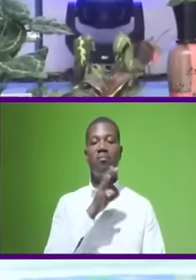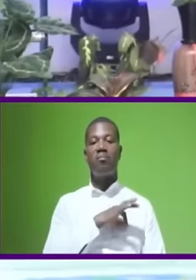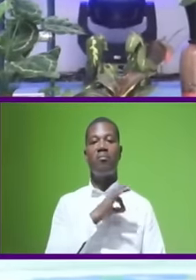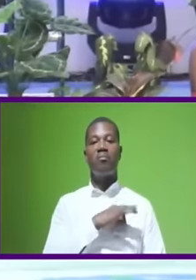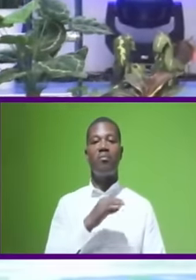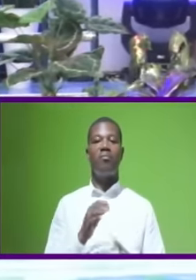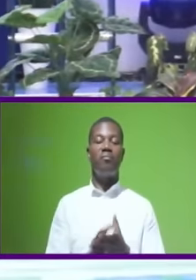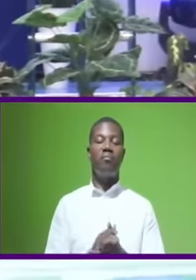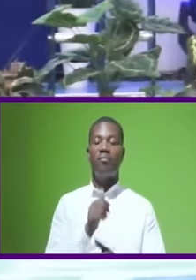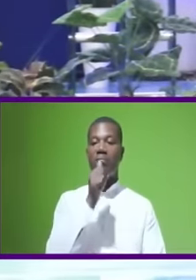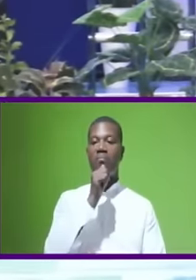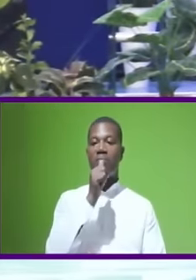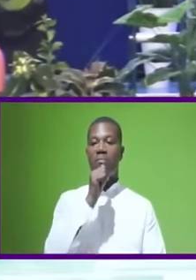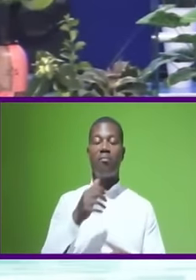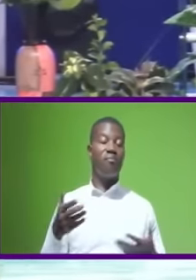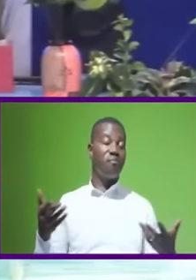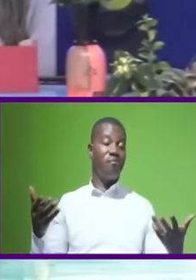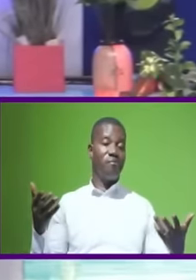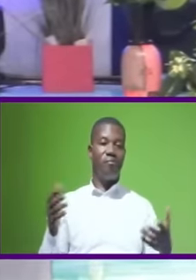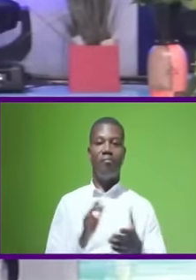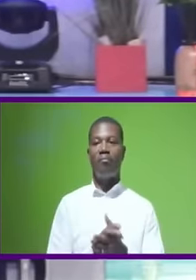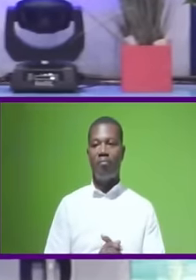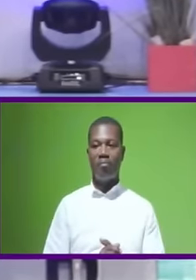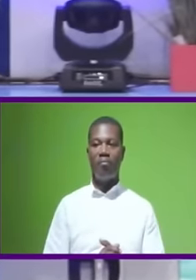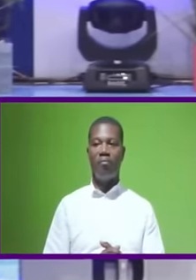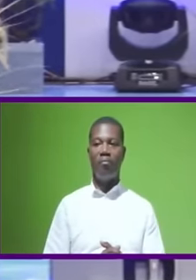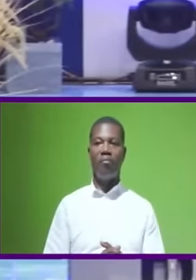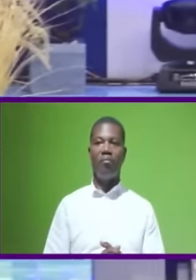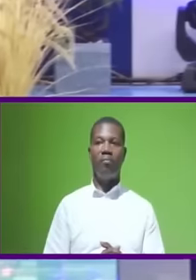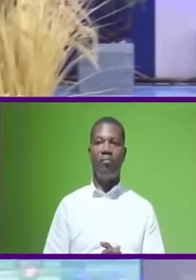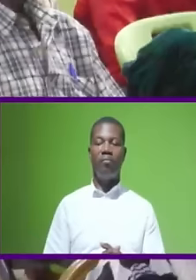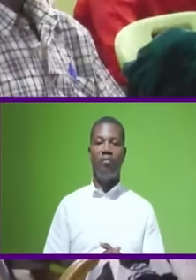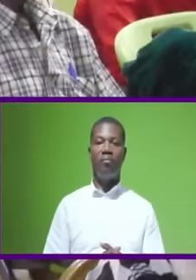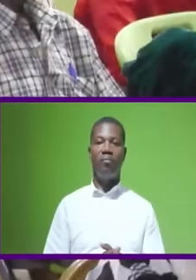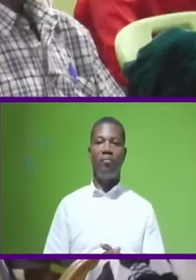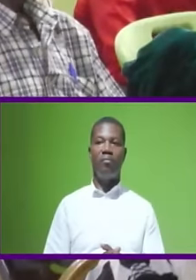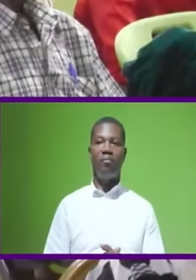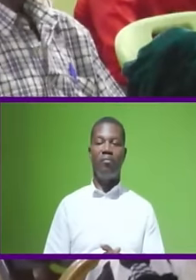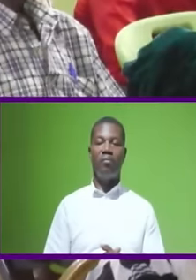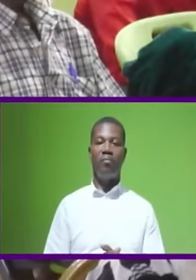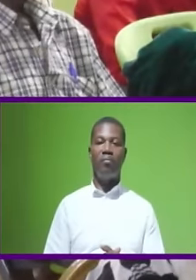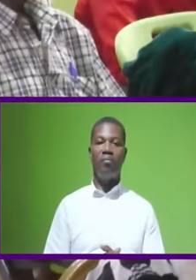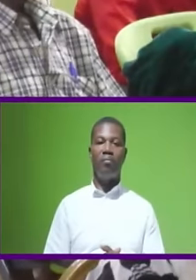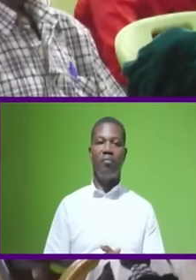wealth, which is able to propel the prosperity of the church members.